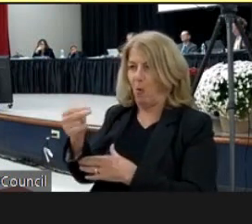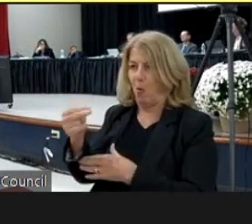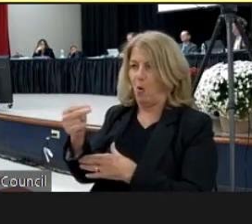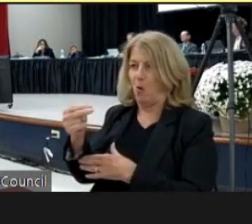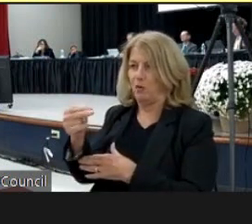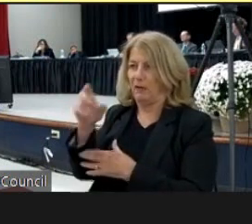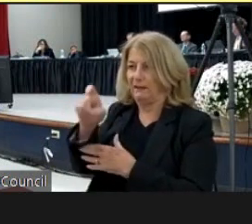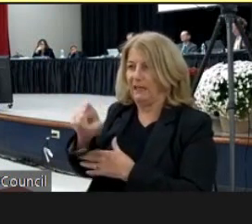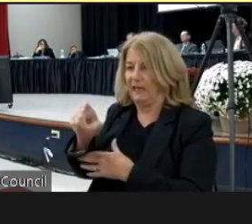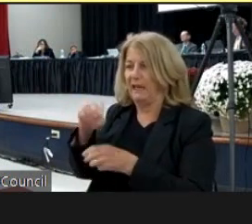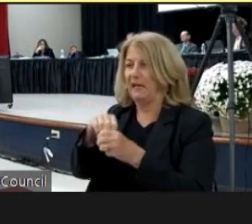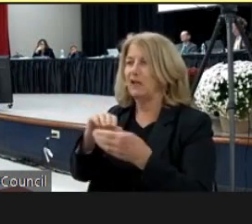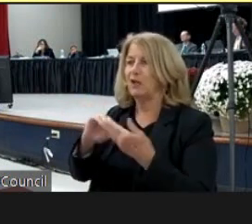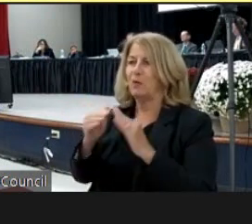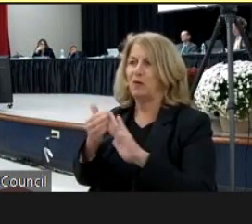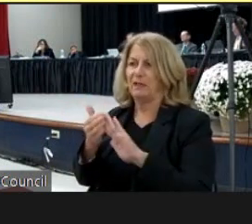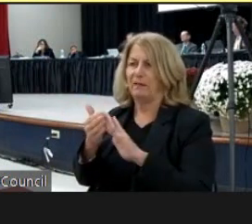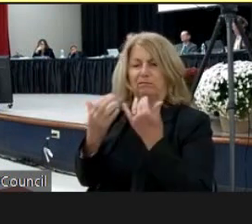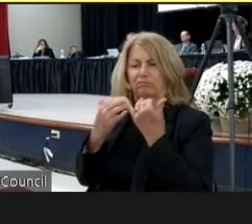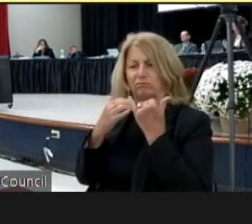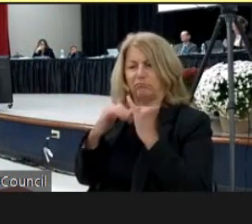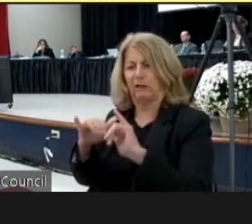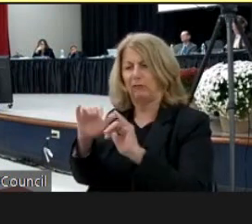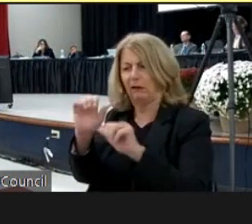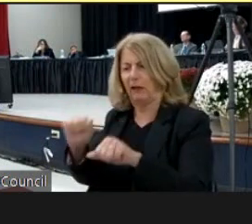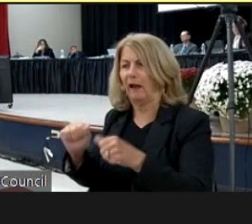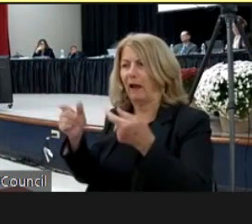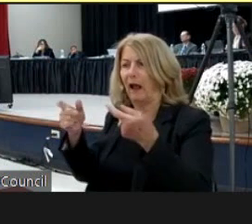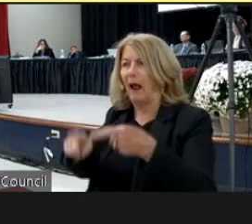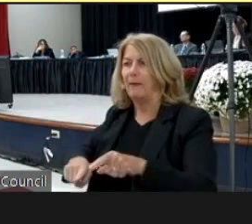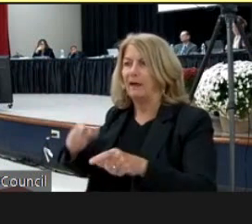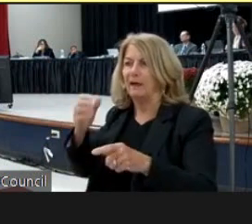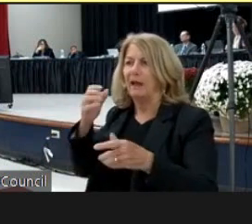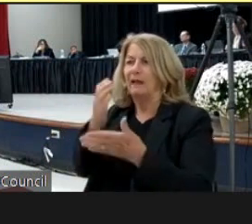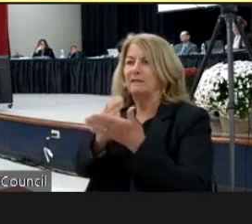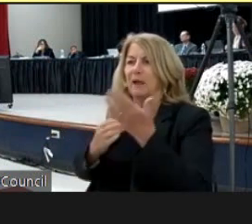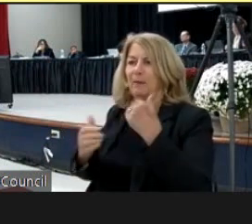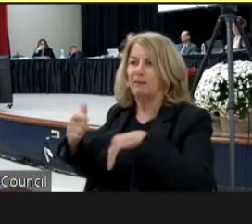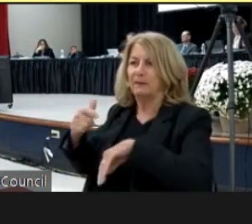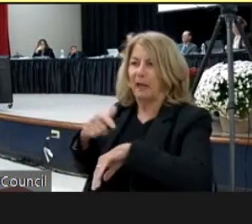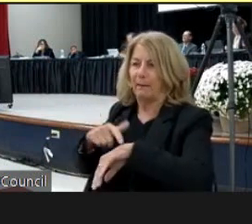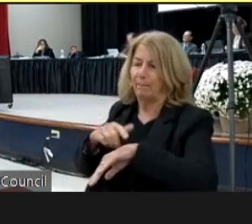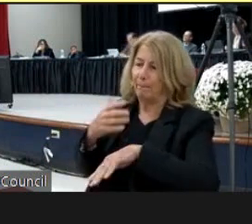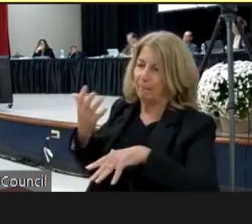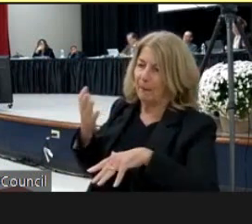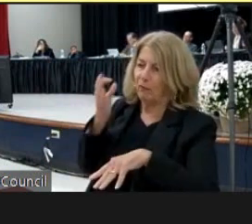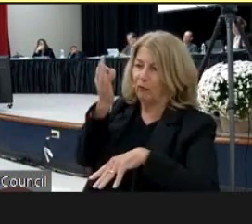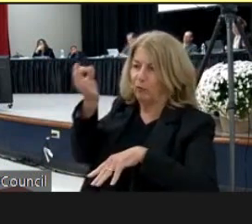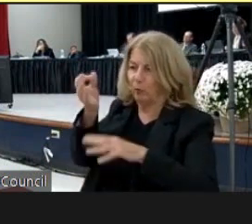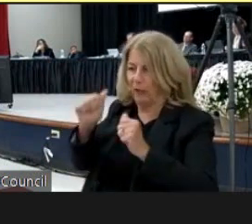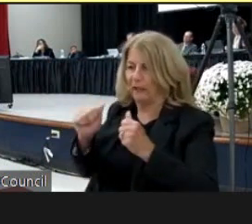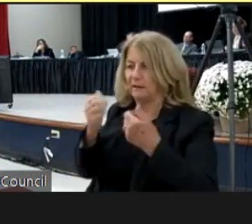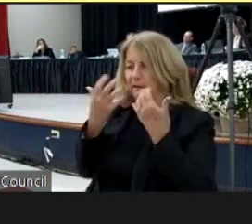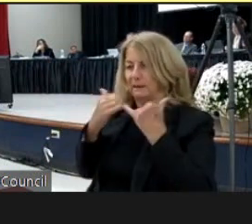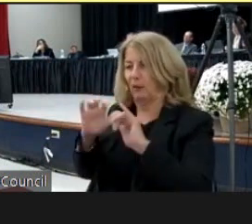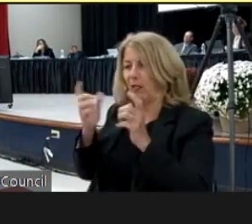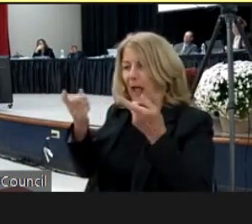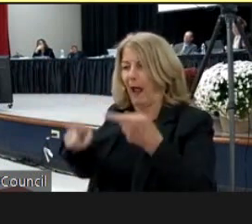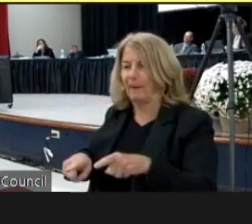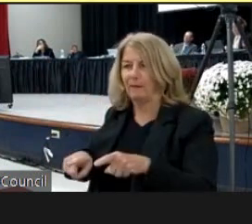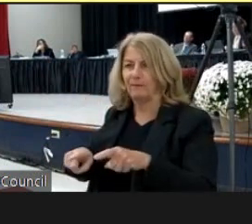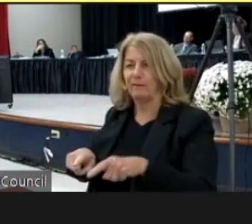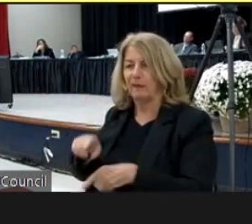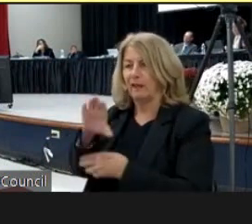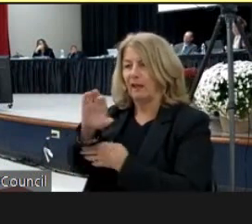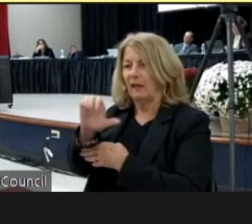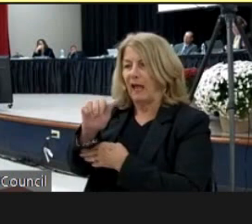needed in the community, that's still in play. If that wanted to happen at some point in time, that can still happen. And Catalyst is going to